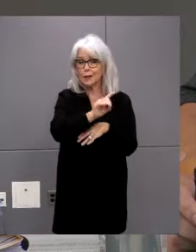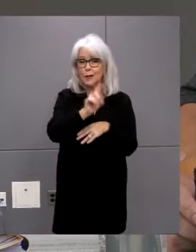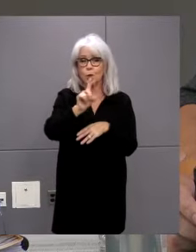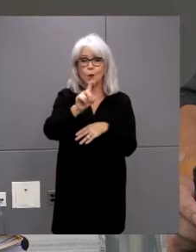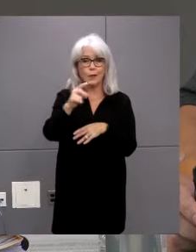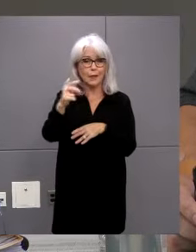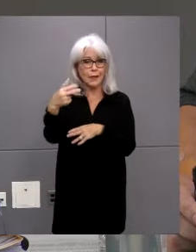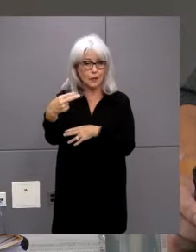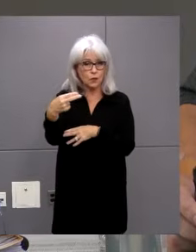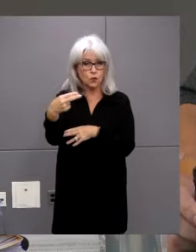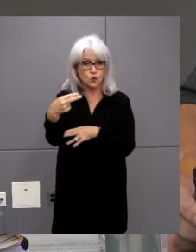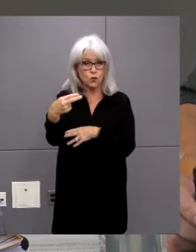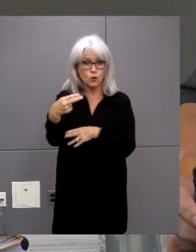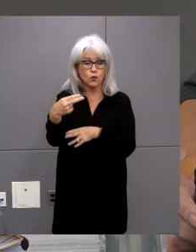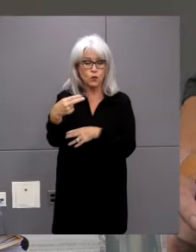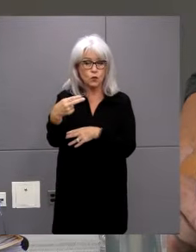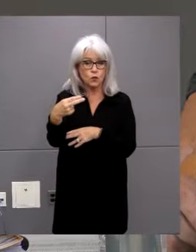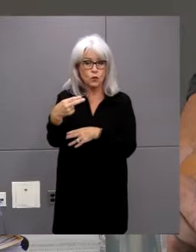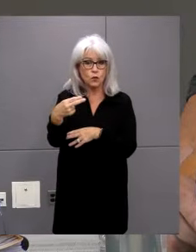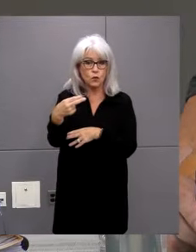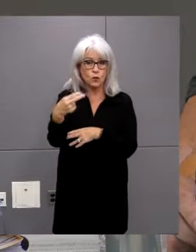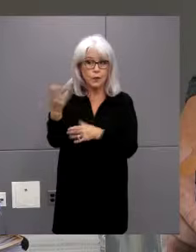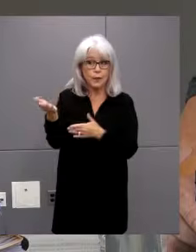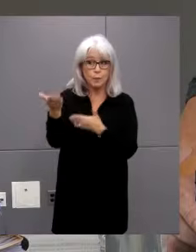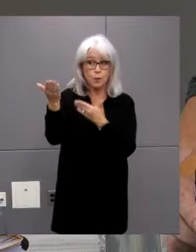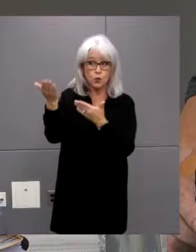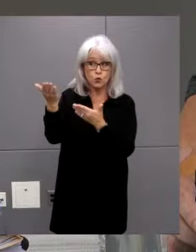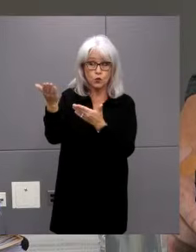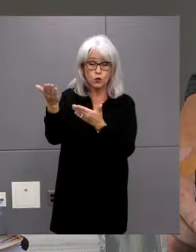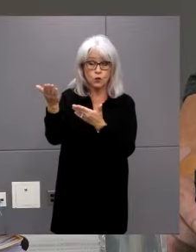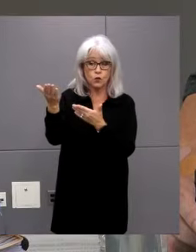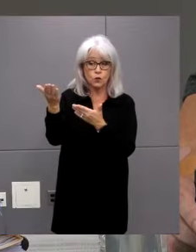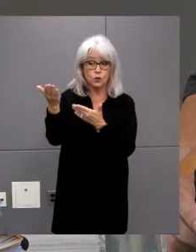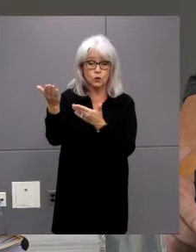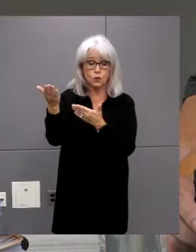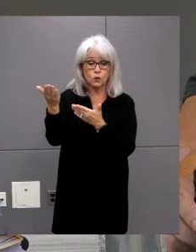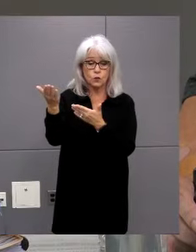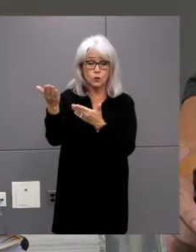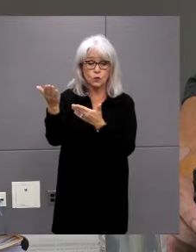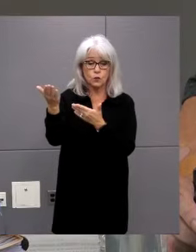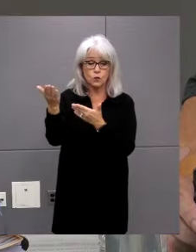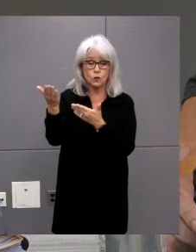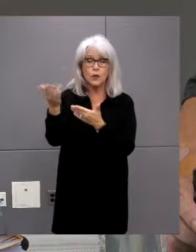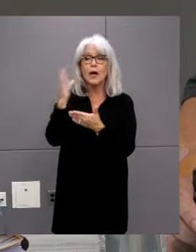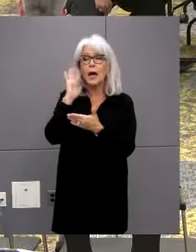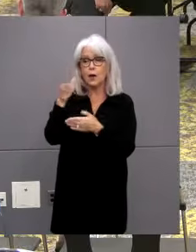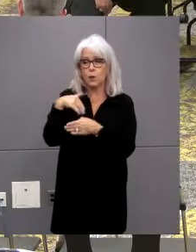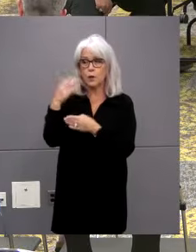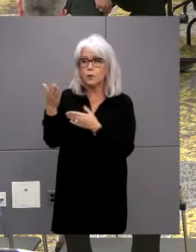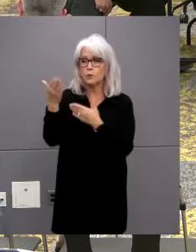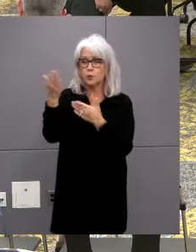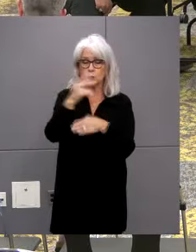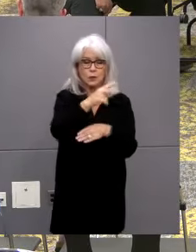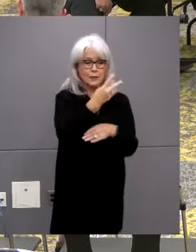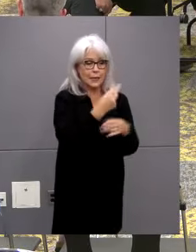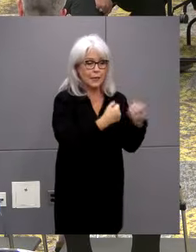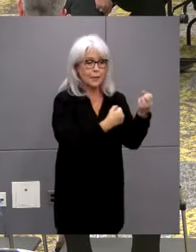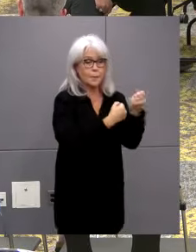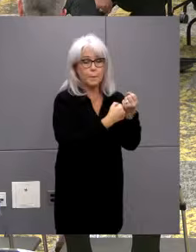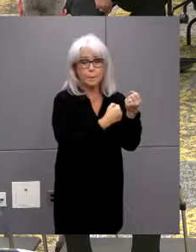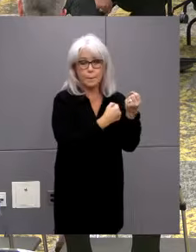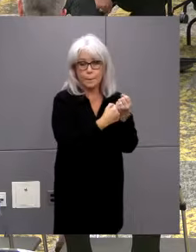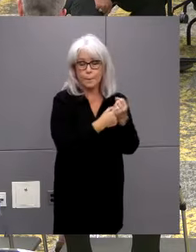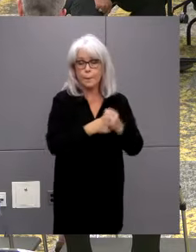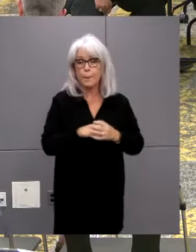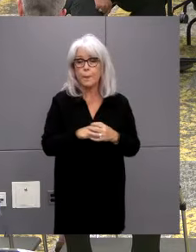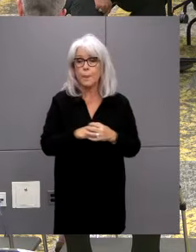15.2681H. I would entertain a motion for, I'll make that motion. Second. okay, got a